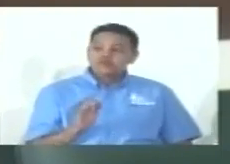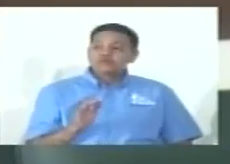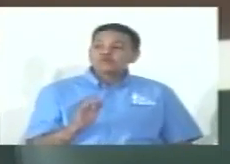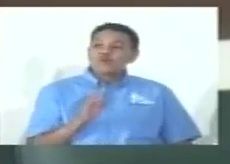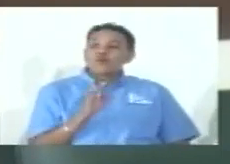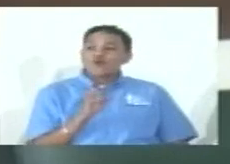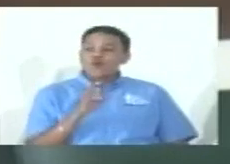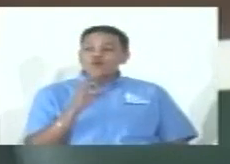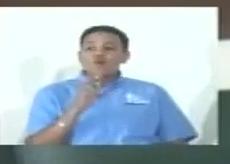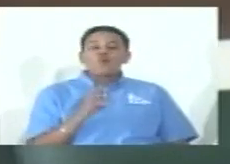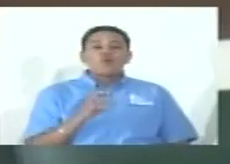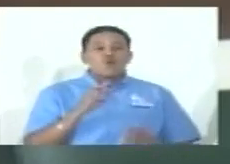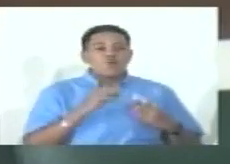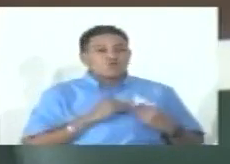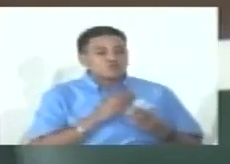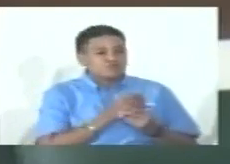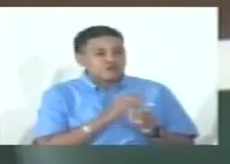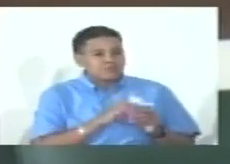constituency.